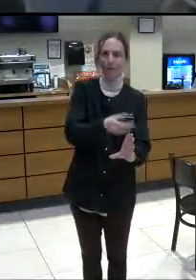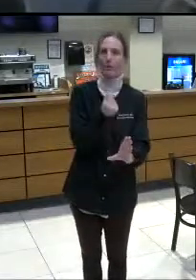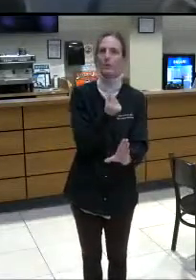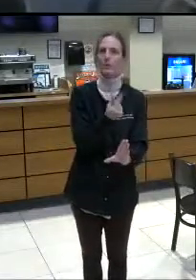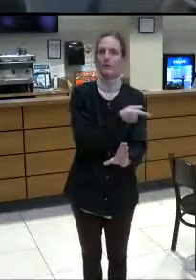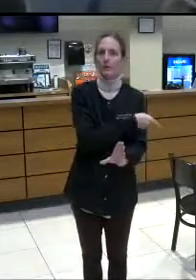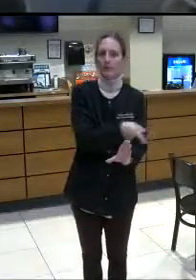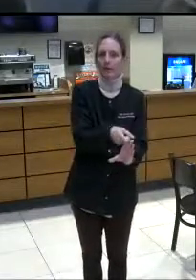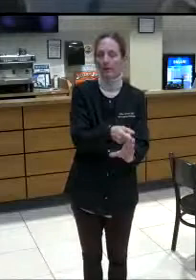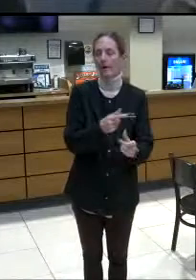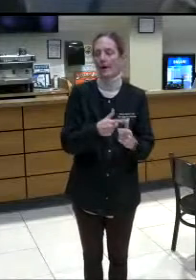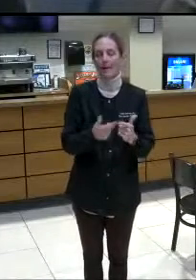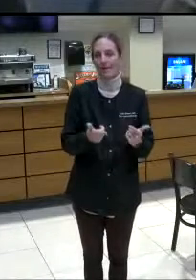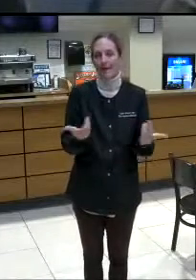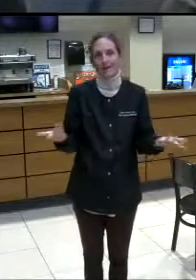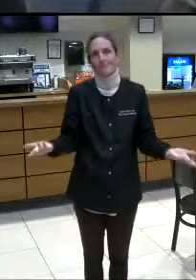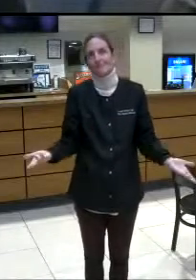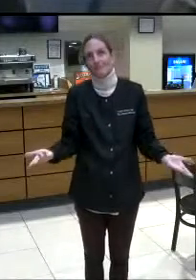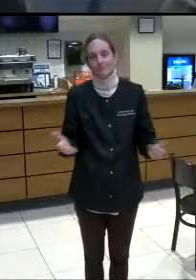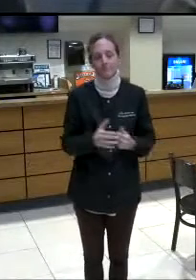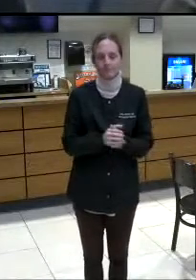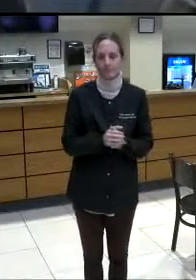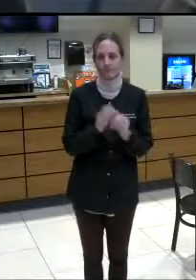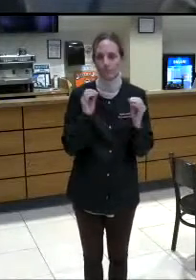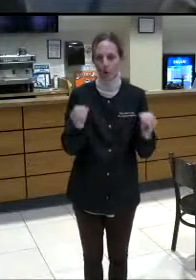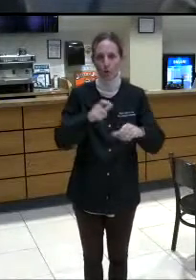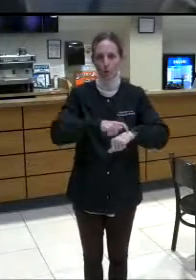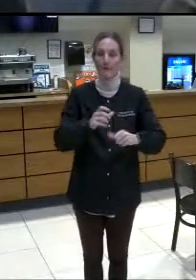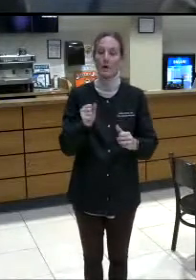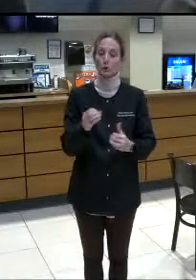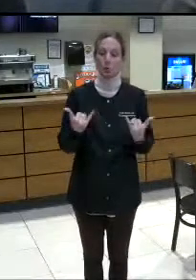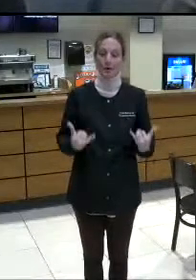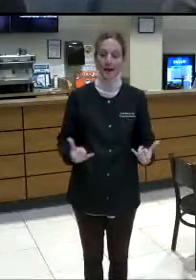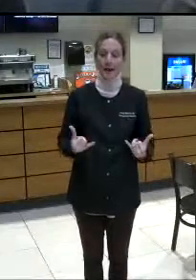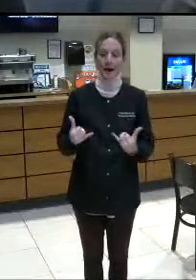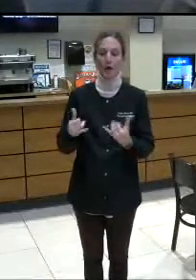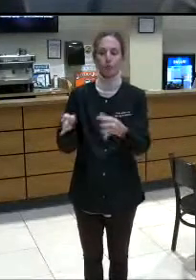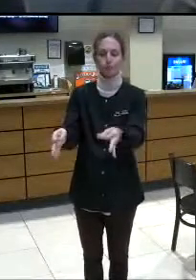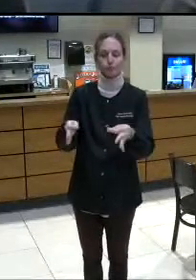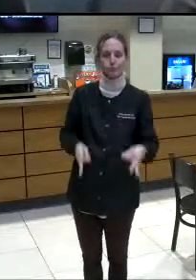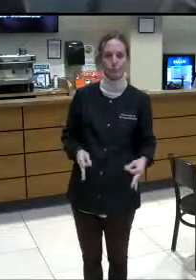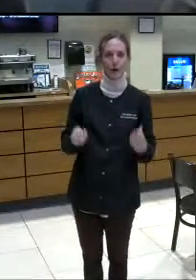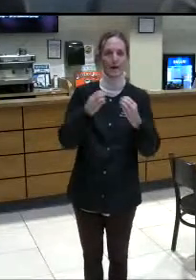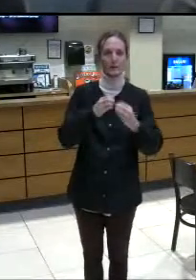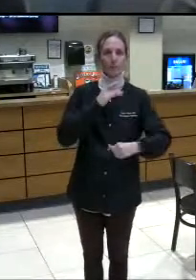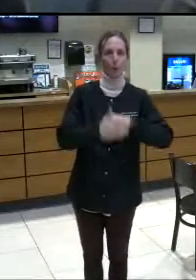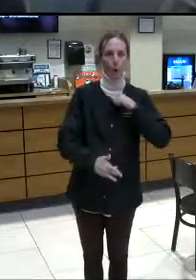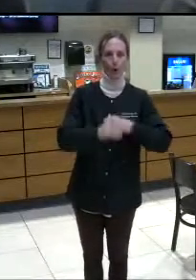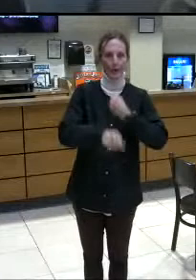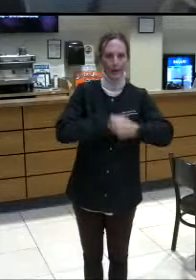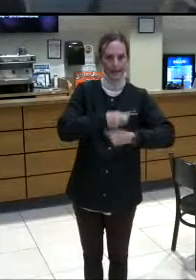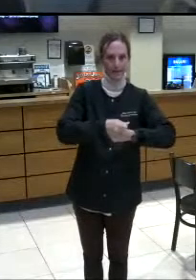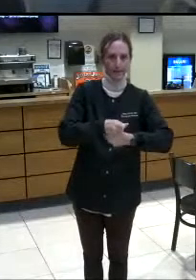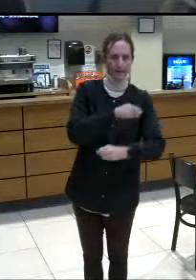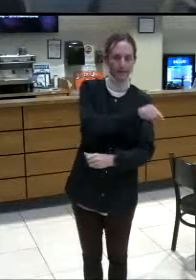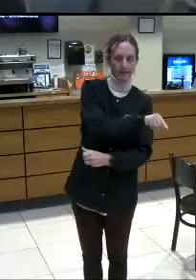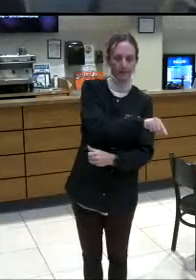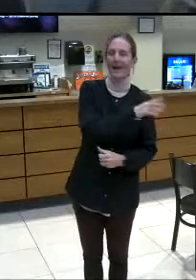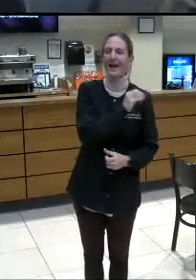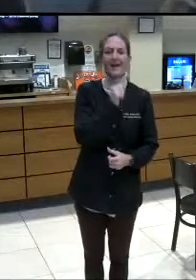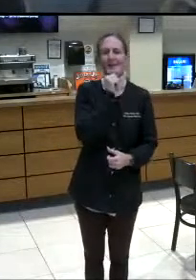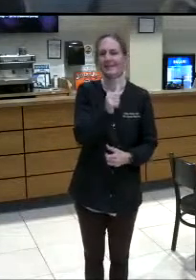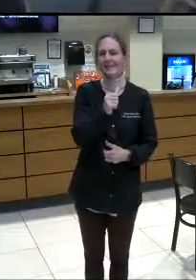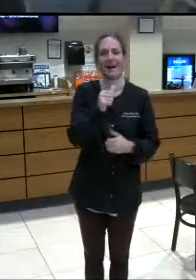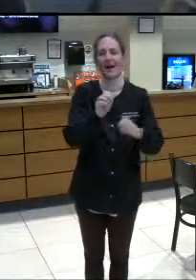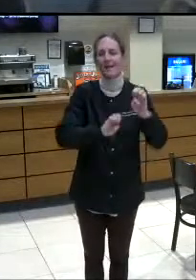I hope that principals appreciate that it's early on, it's not for evaluation purposes, and it really is about tell